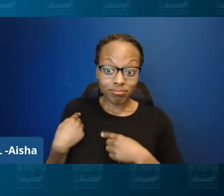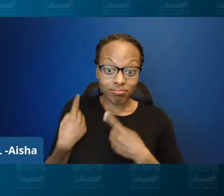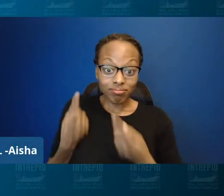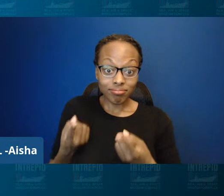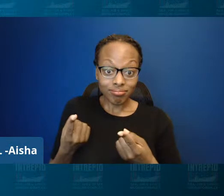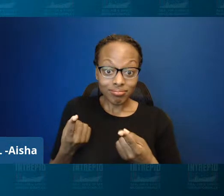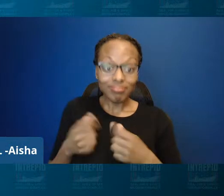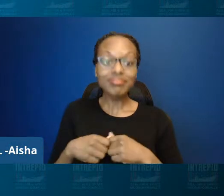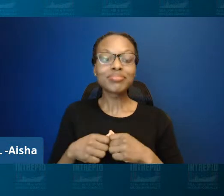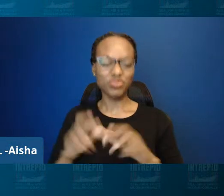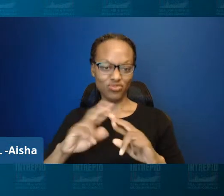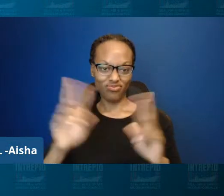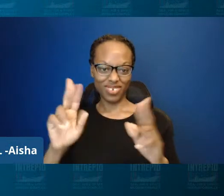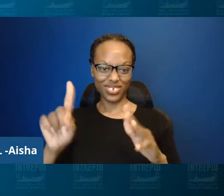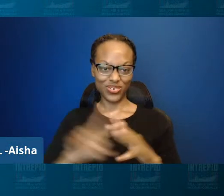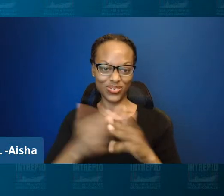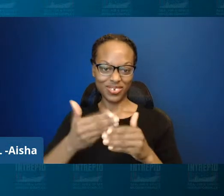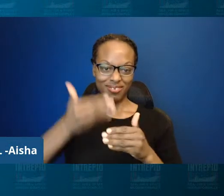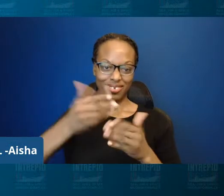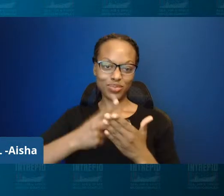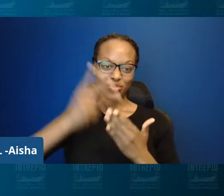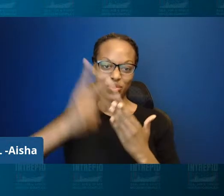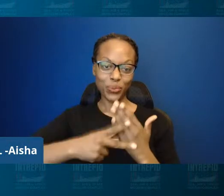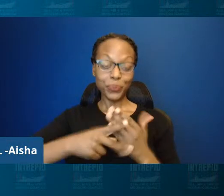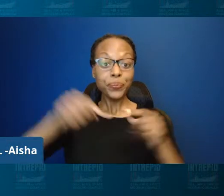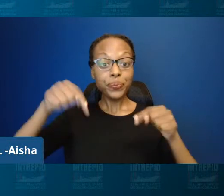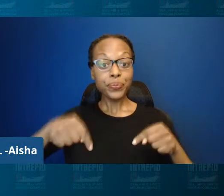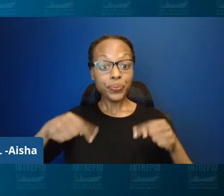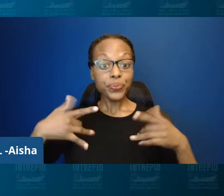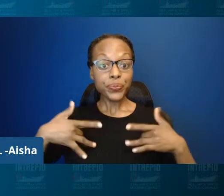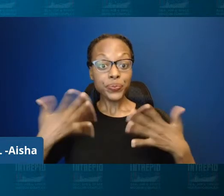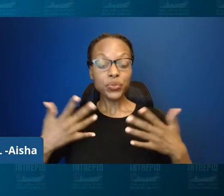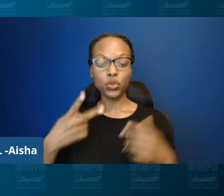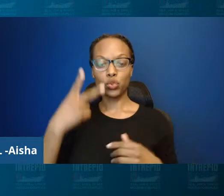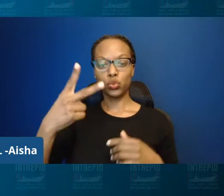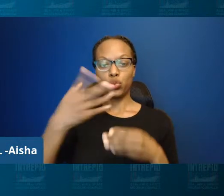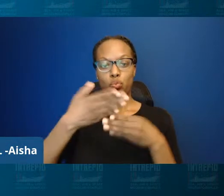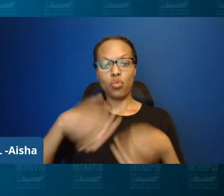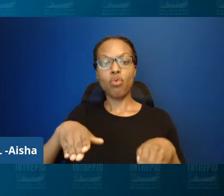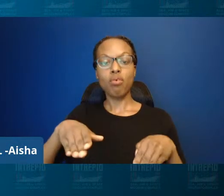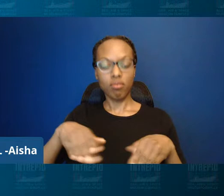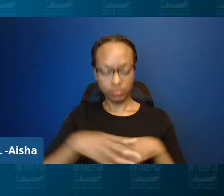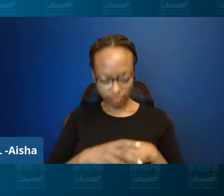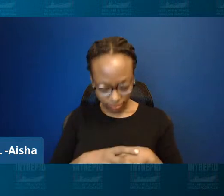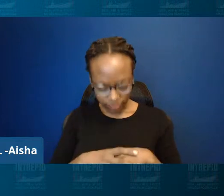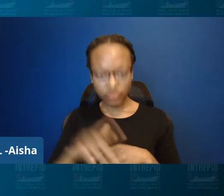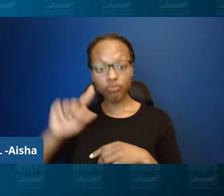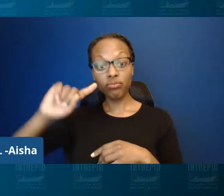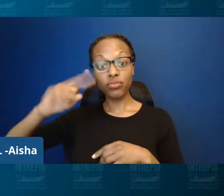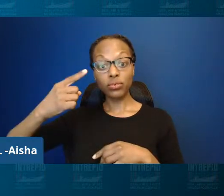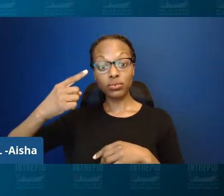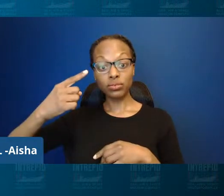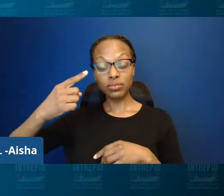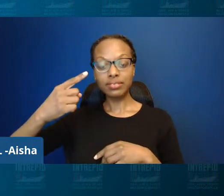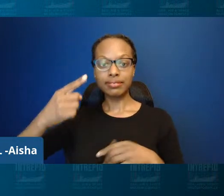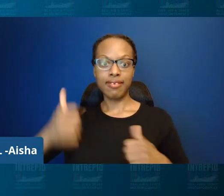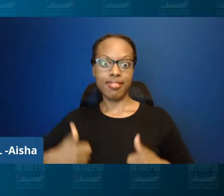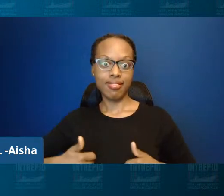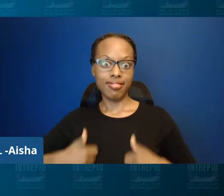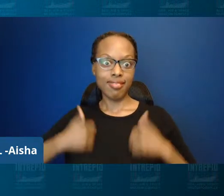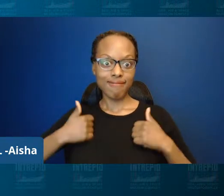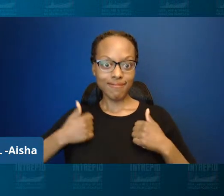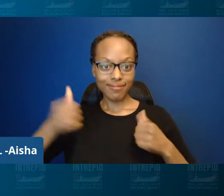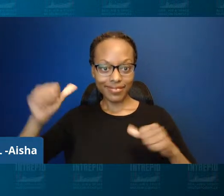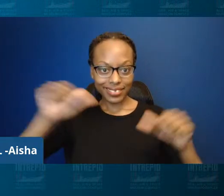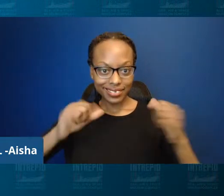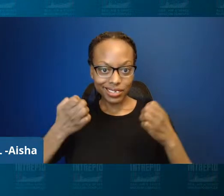to start our next program. So this program will be in 2 parts. First up, we have a live science experiment with